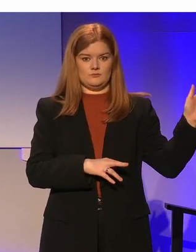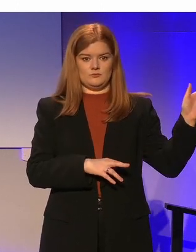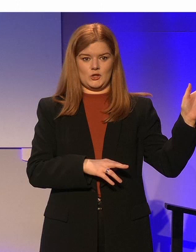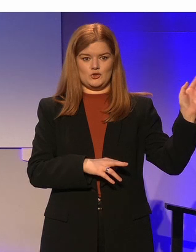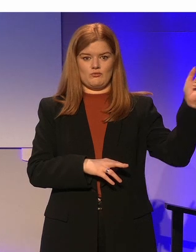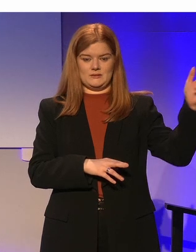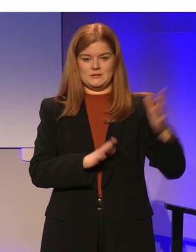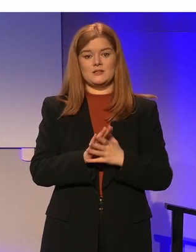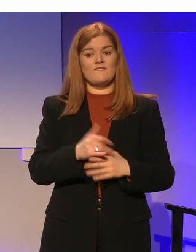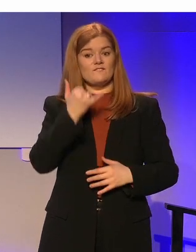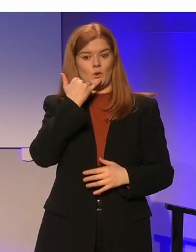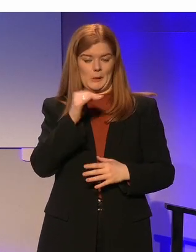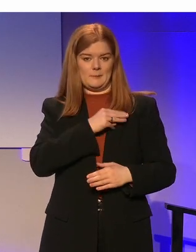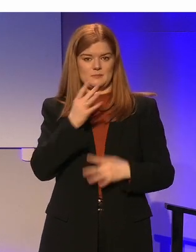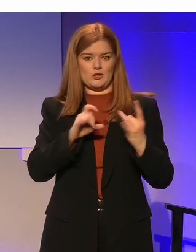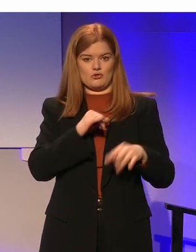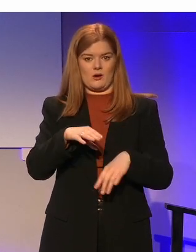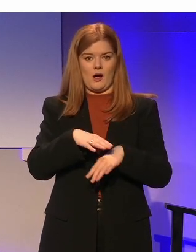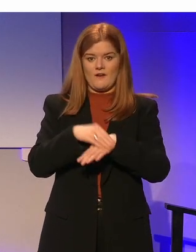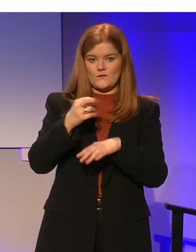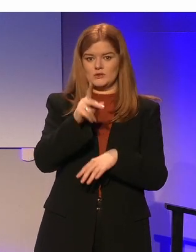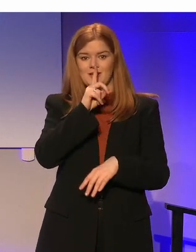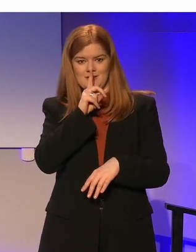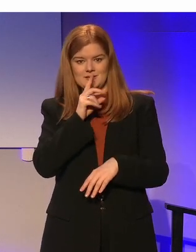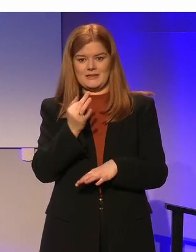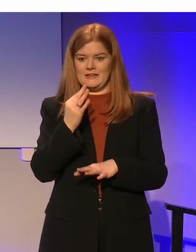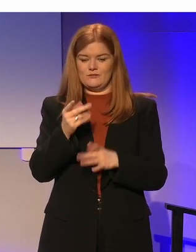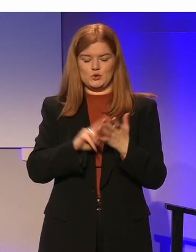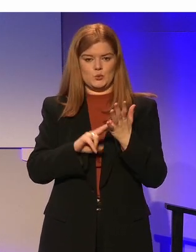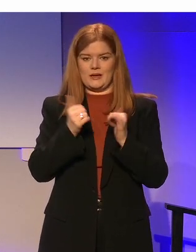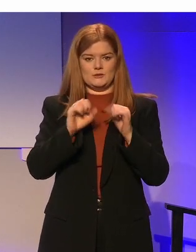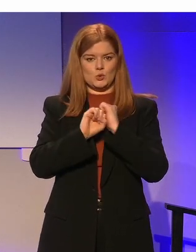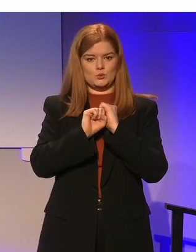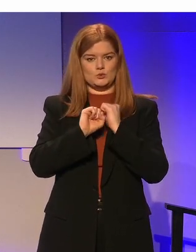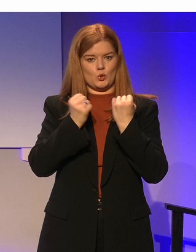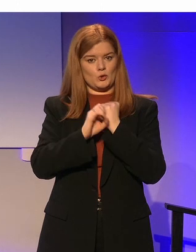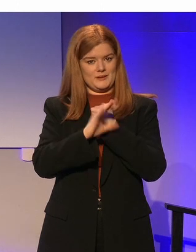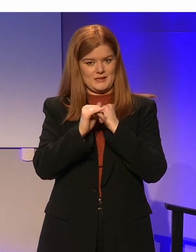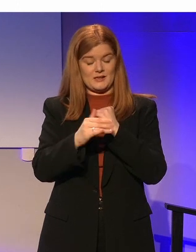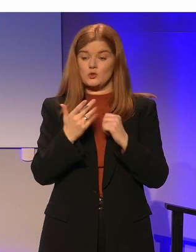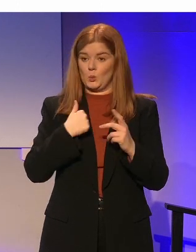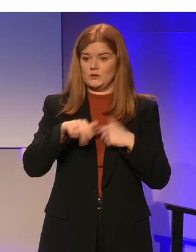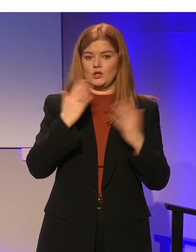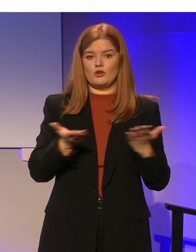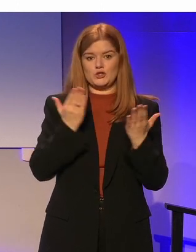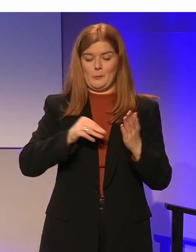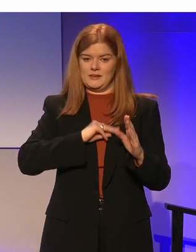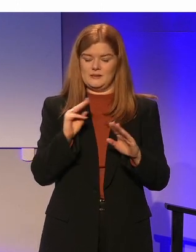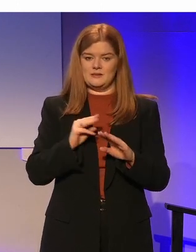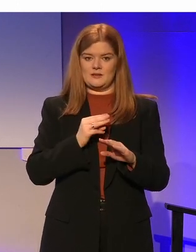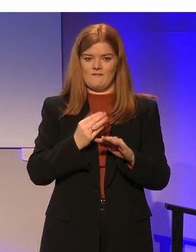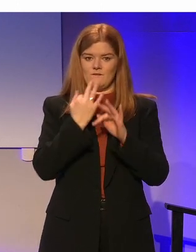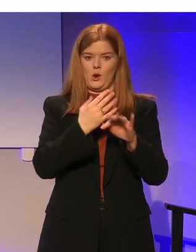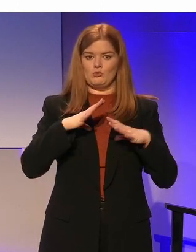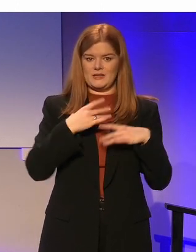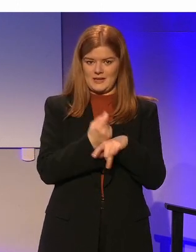you. Phones, please keep them off or else on silent if you're doing social media. We would encourage you to keep to the scheduled